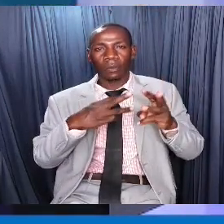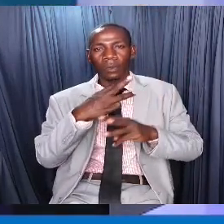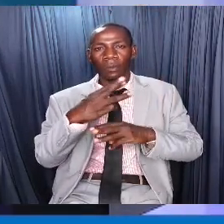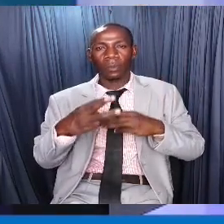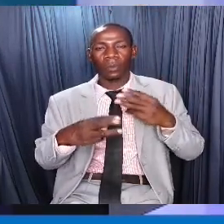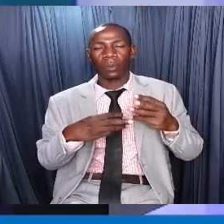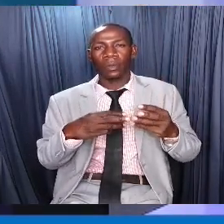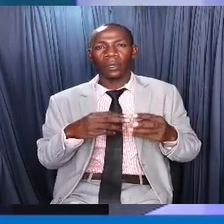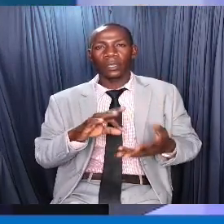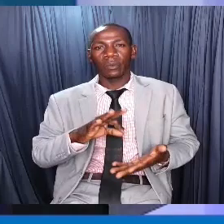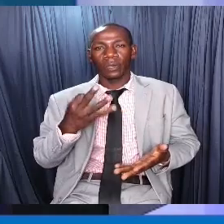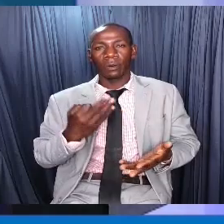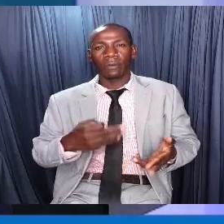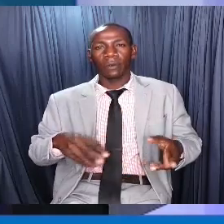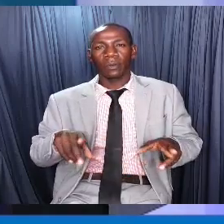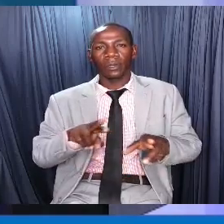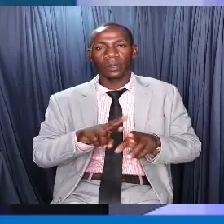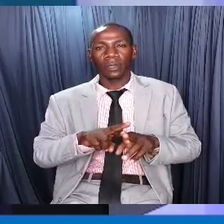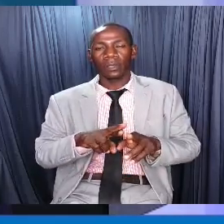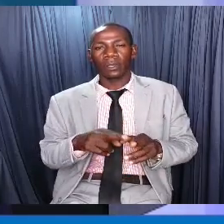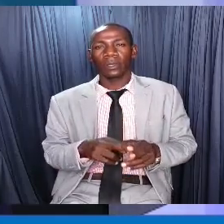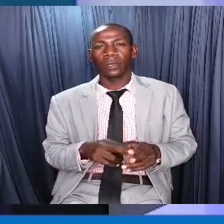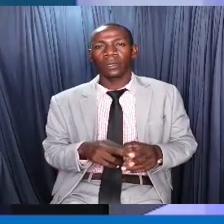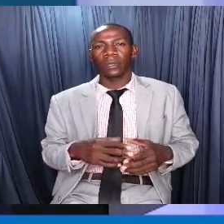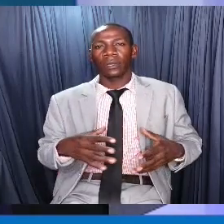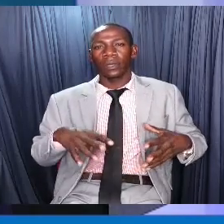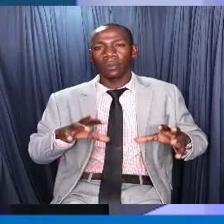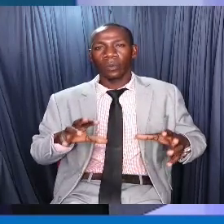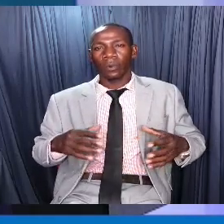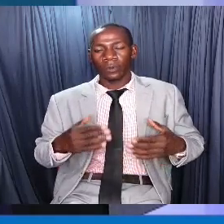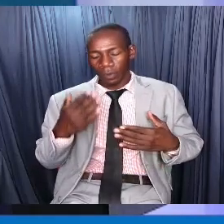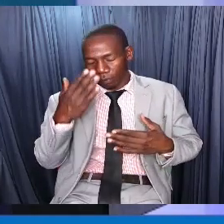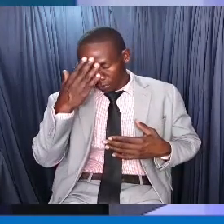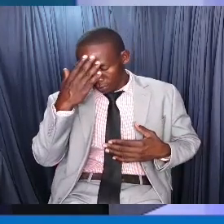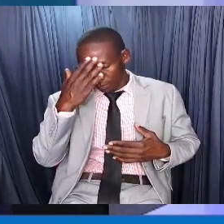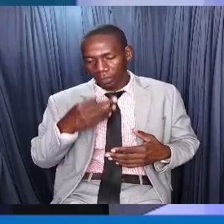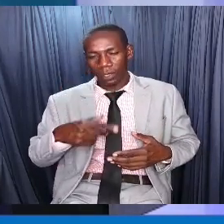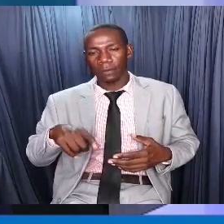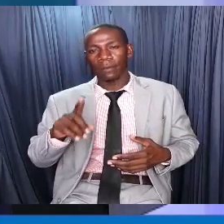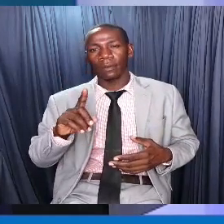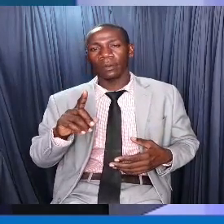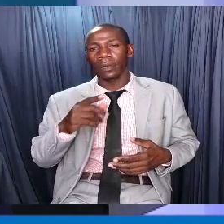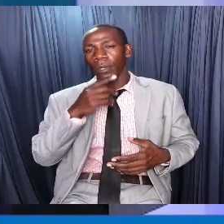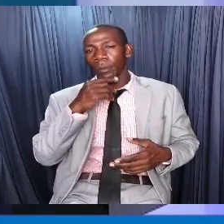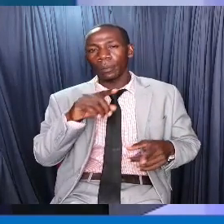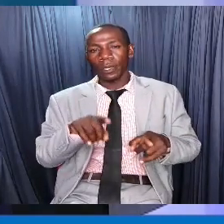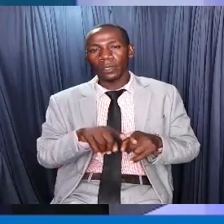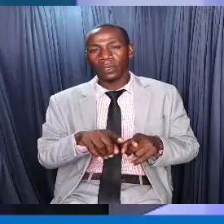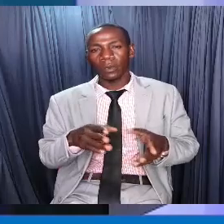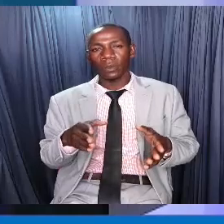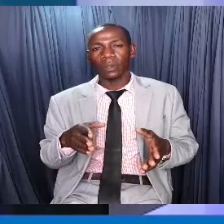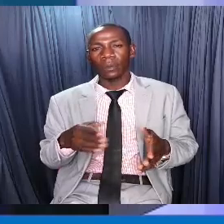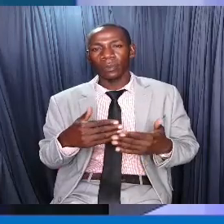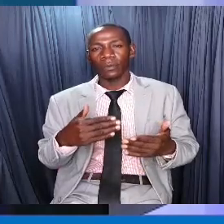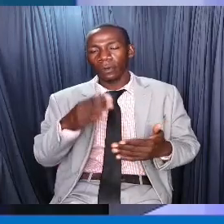righteous. Roho ya toba. Spirit of repentance. Imejaliwa kunyenyekea. It has been enabled to humble itself. Sasa mtu kama huyo. Now such a person.